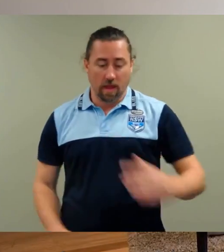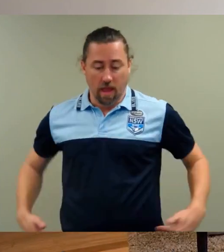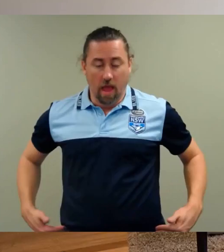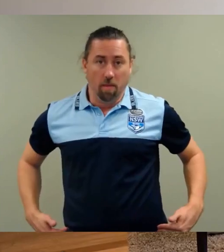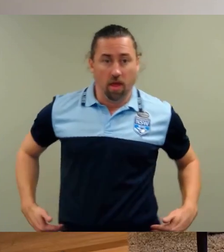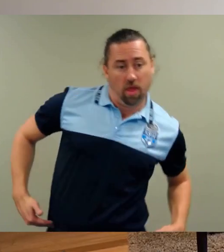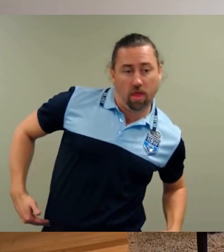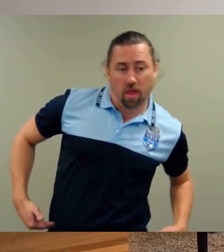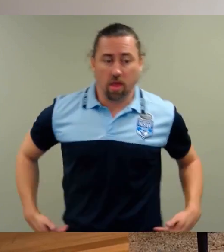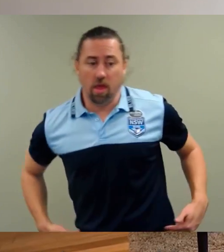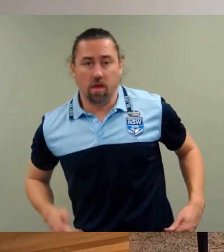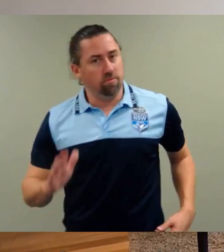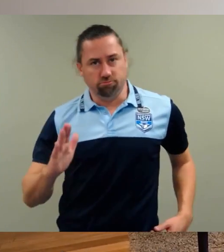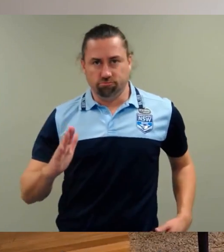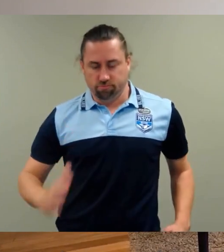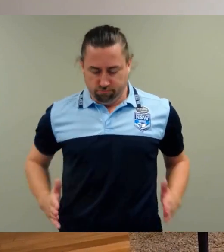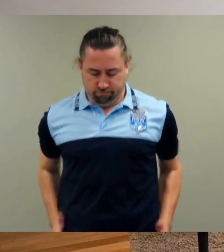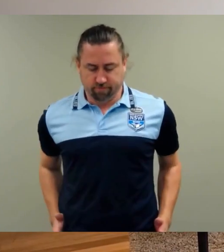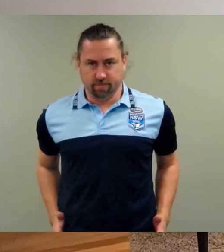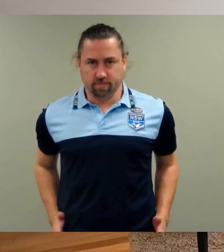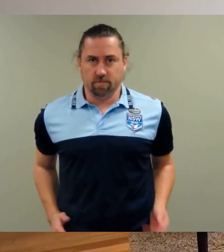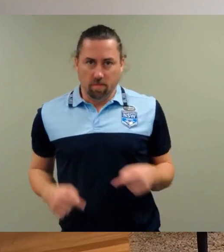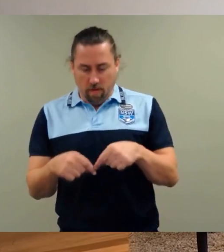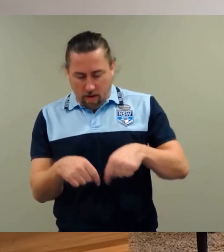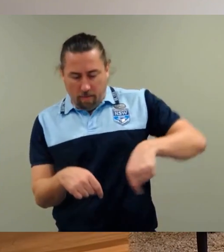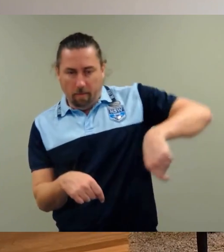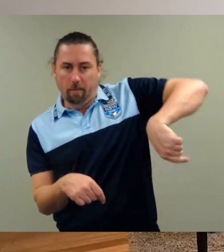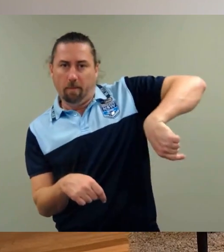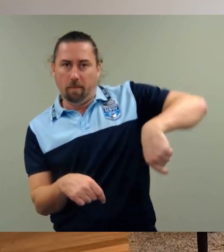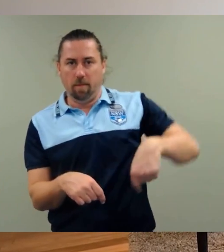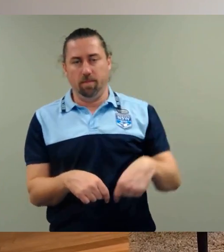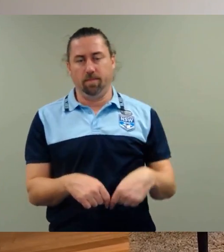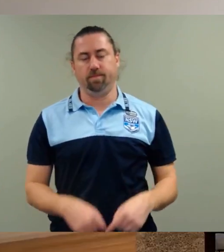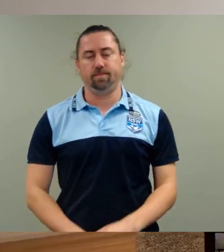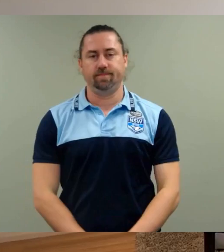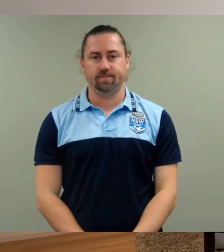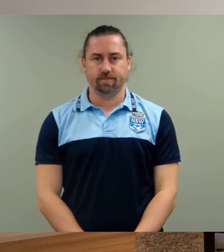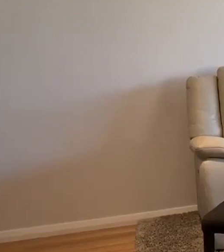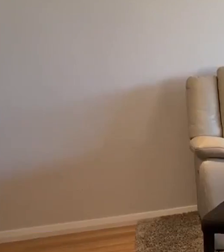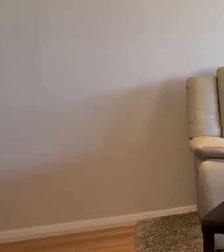Don't let your hips tilt downwards when you're lifting your leg out to the side.